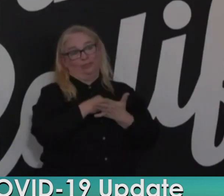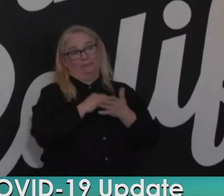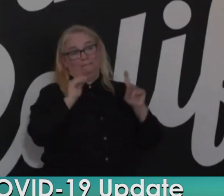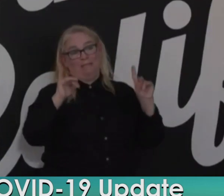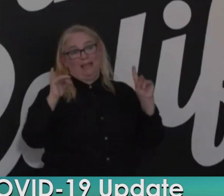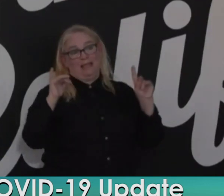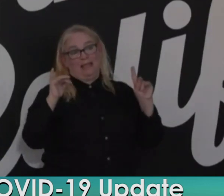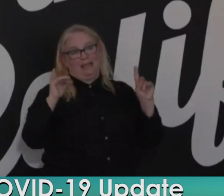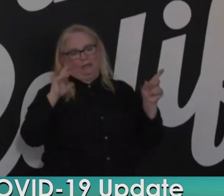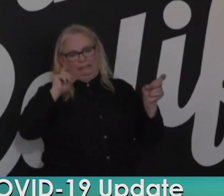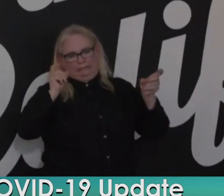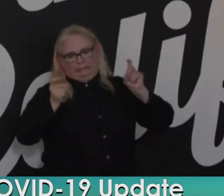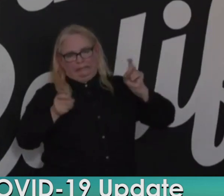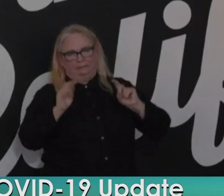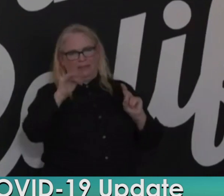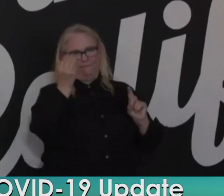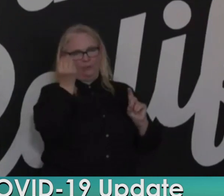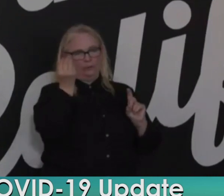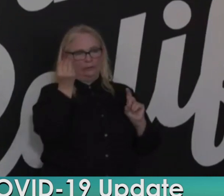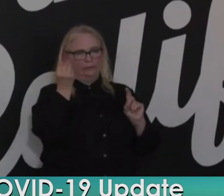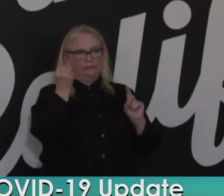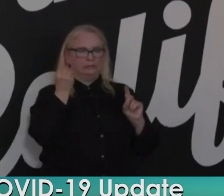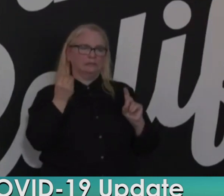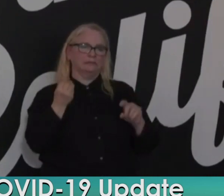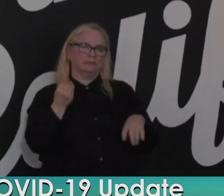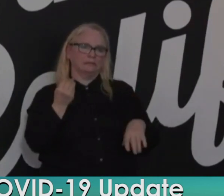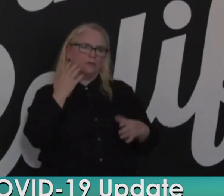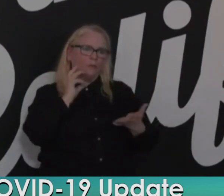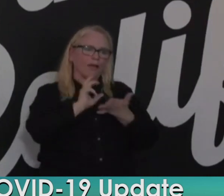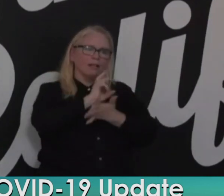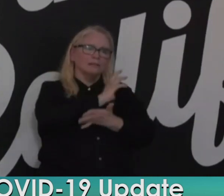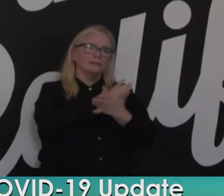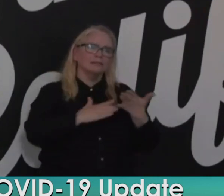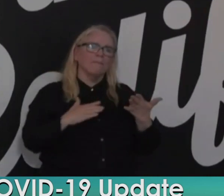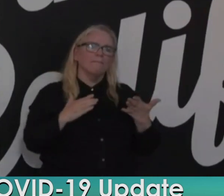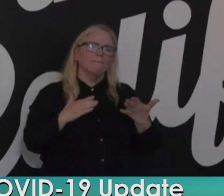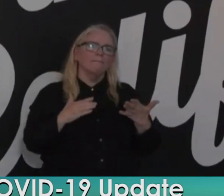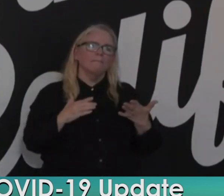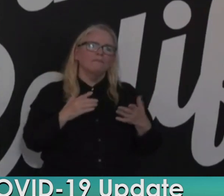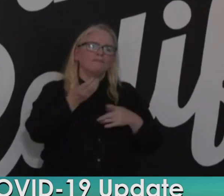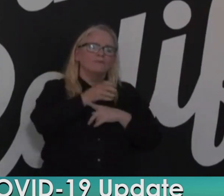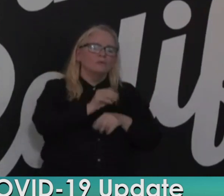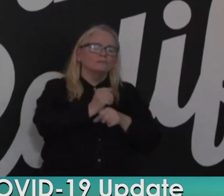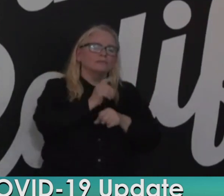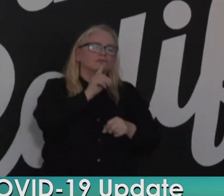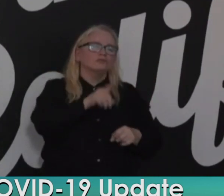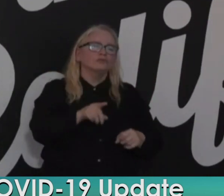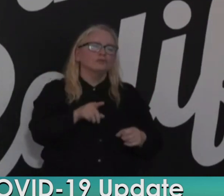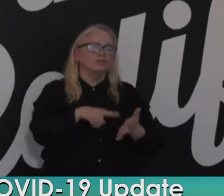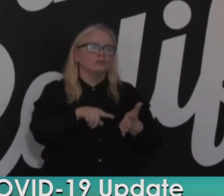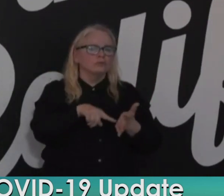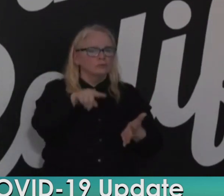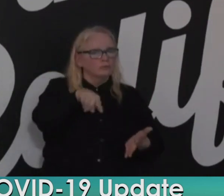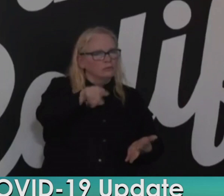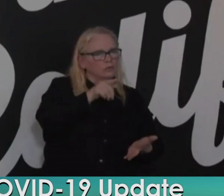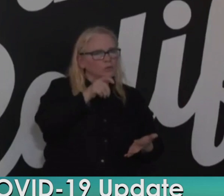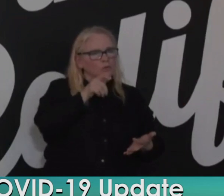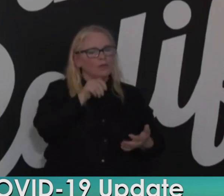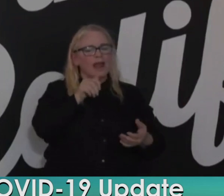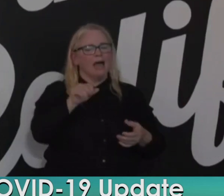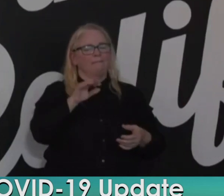14th will further that effort. And I just say that to make this point. We have a lot of work to do in that space